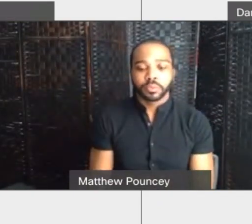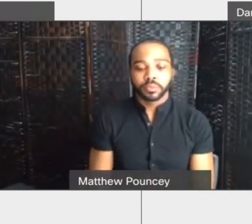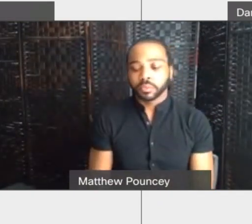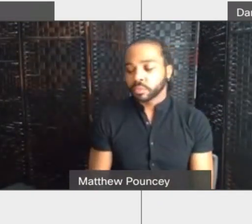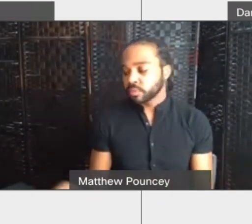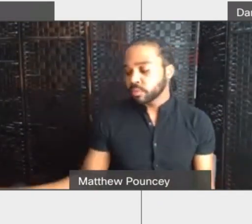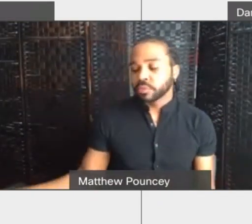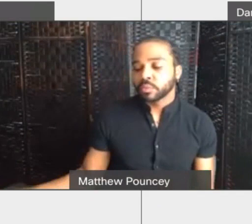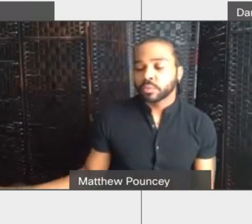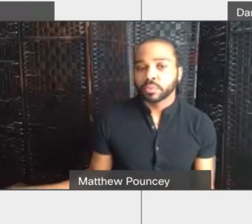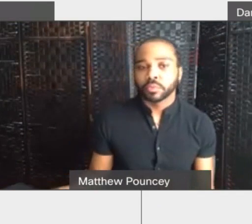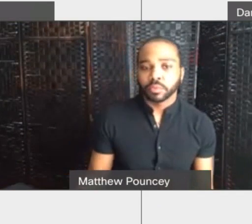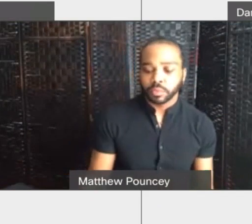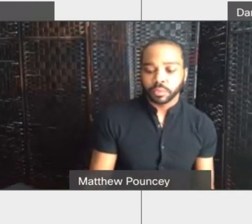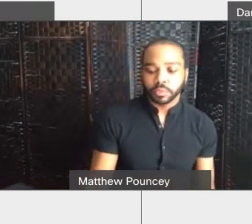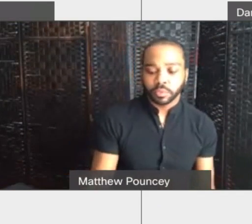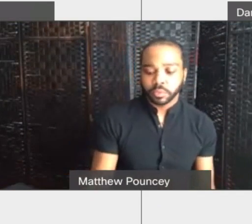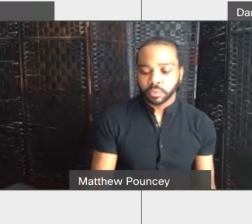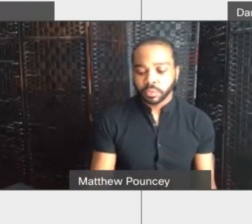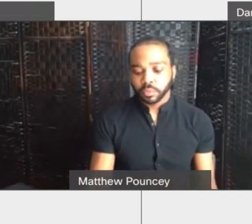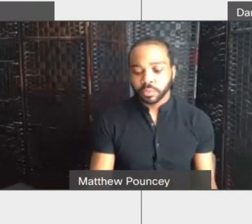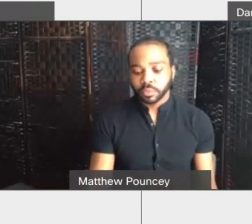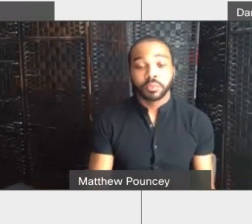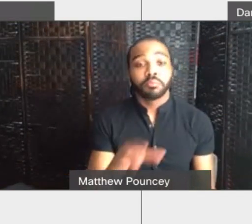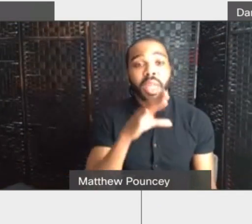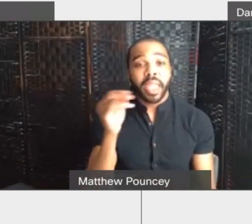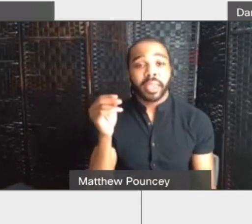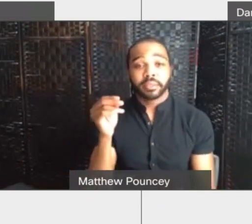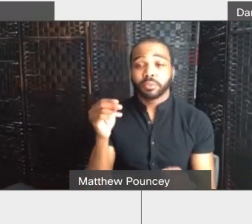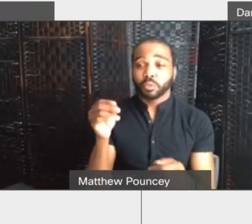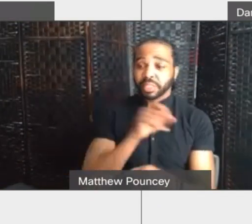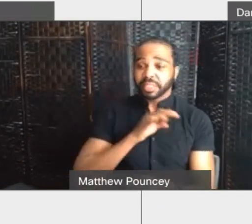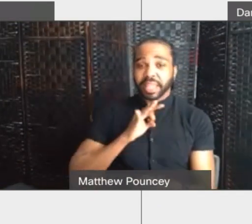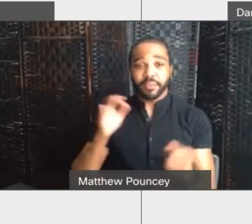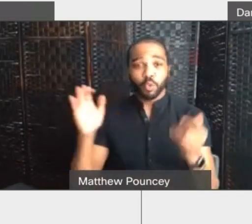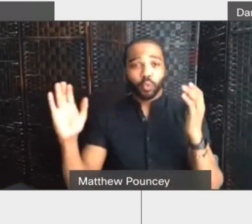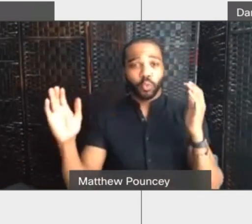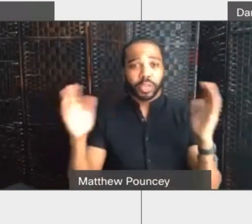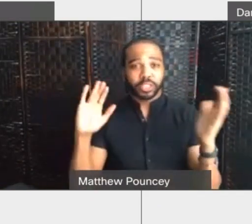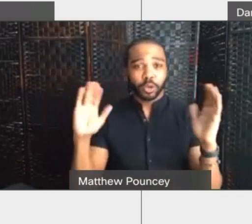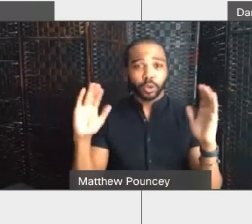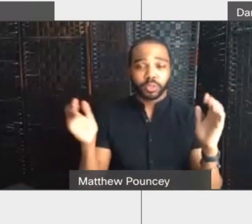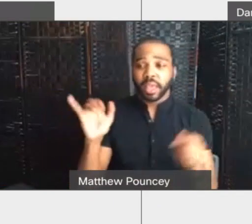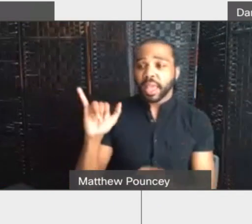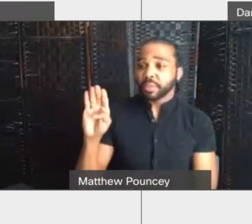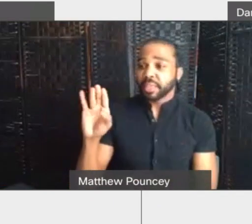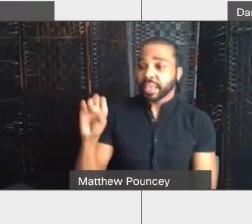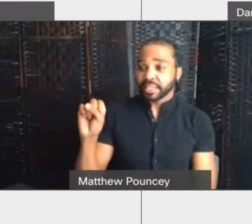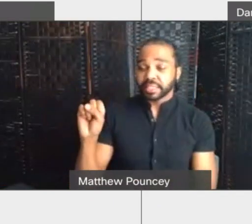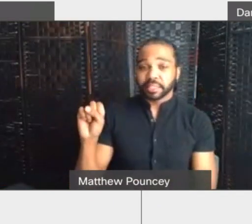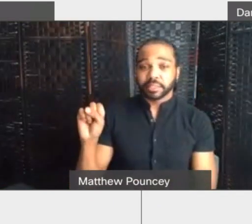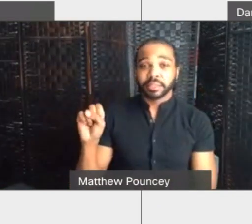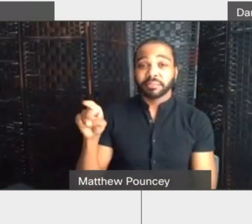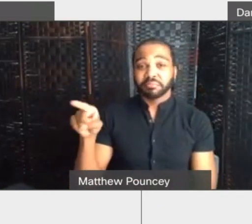In regards to staff ratios, in IDS, ratios may increase but